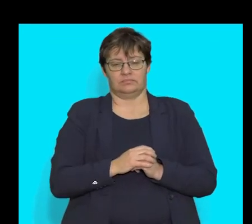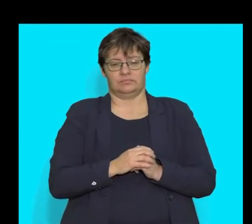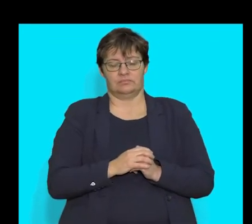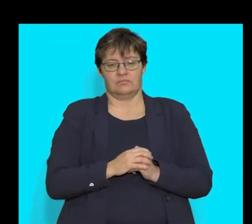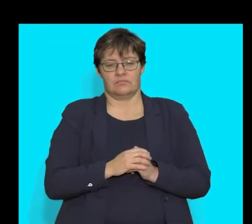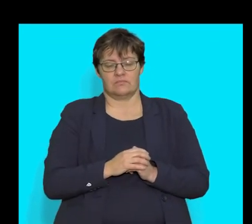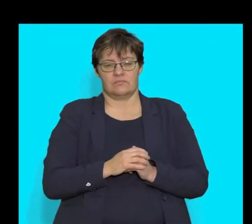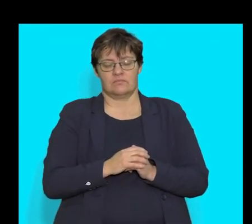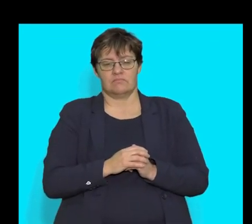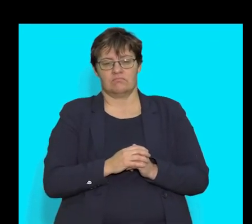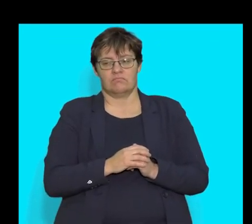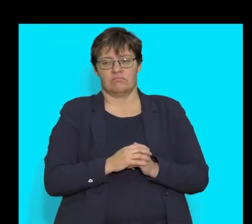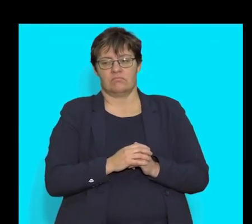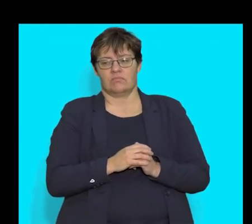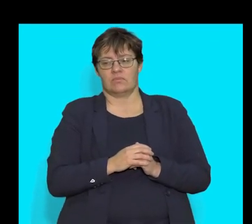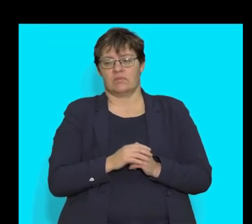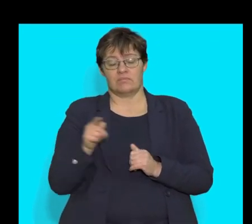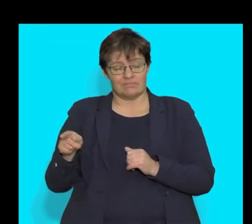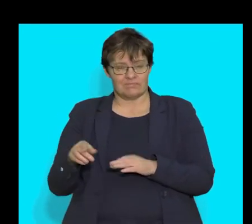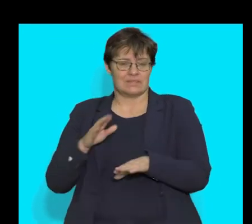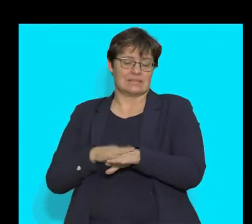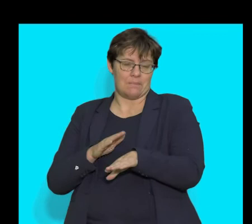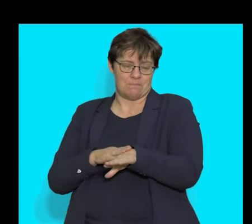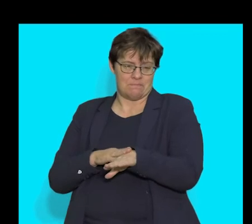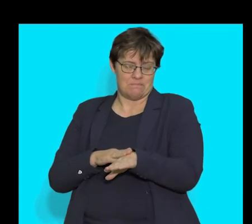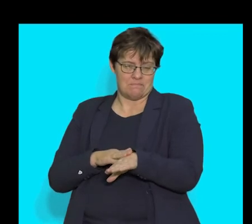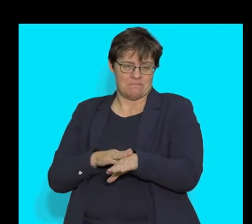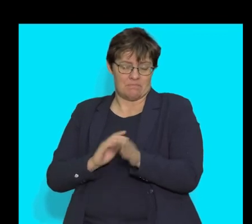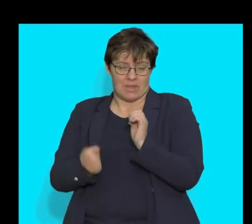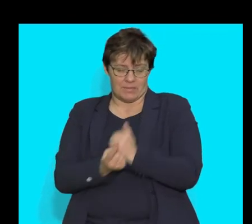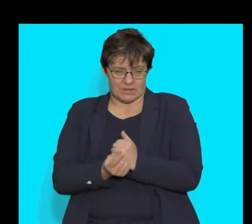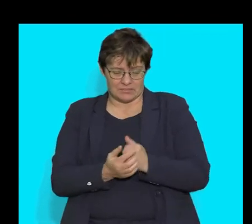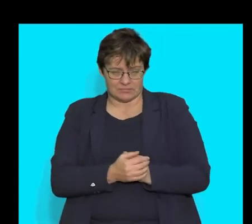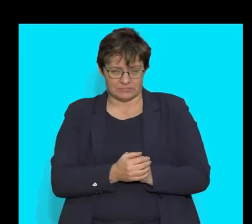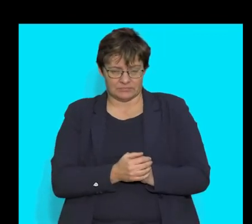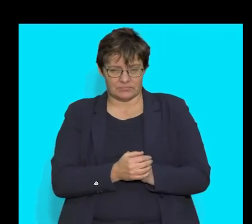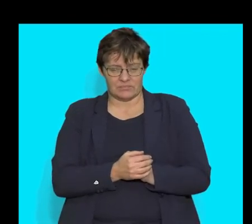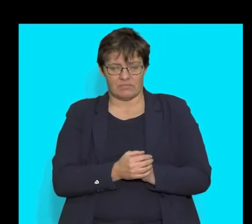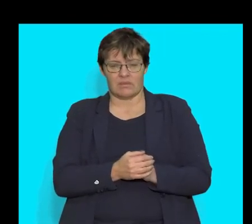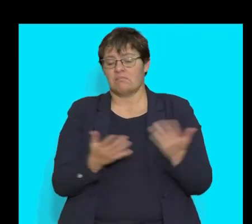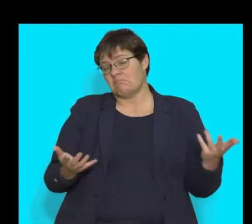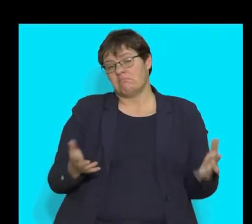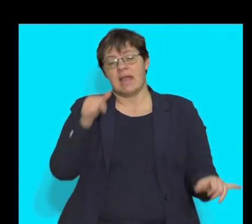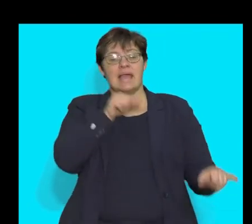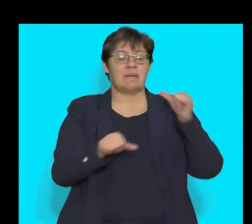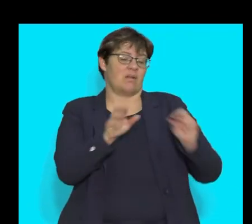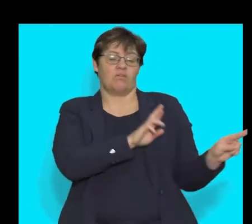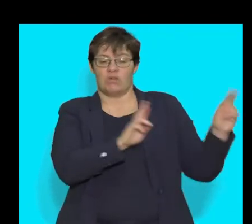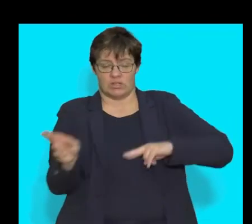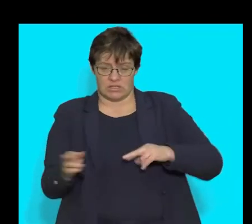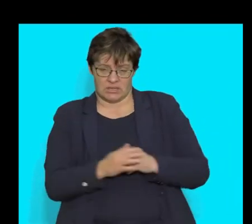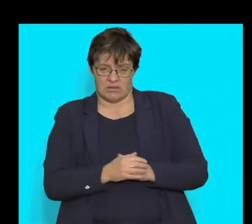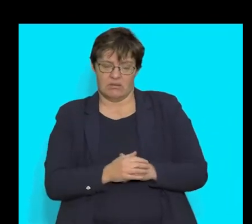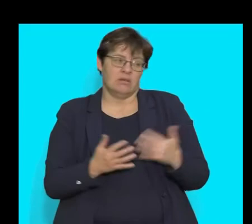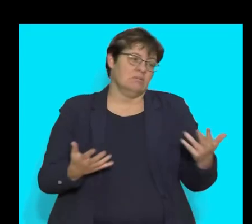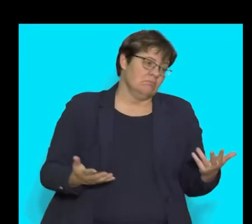And we're just going to correct that. This is the time over which that happens. So if we've got a chemical reaction that's, for